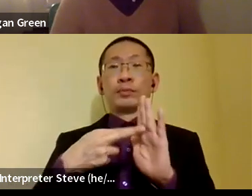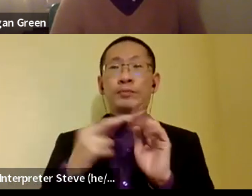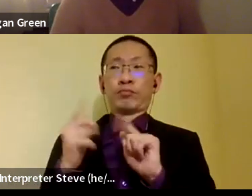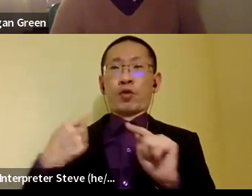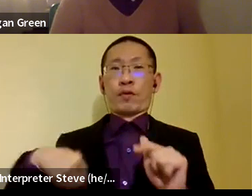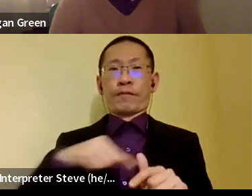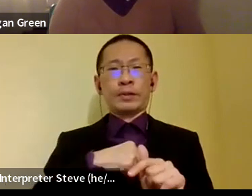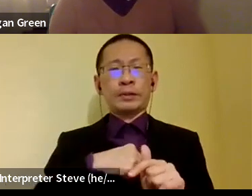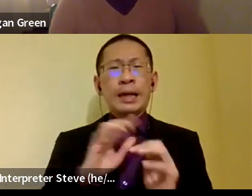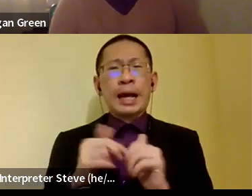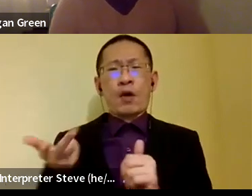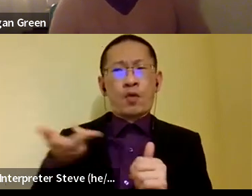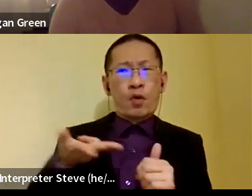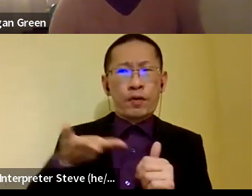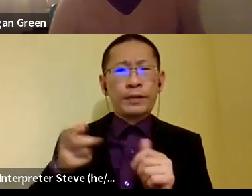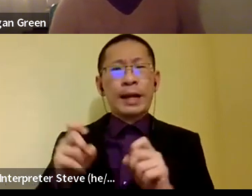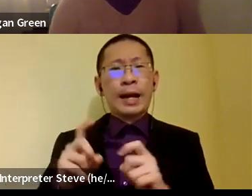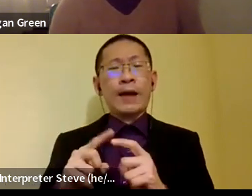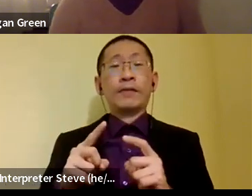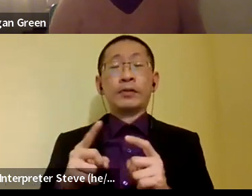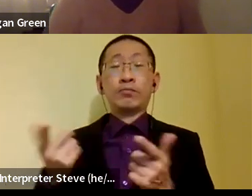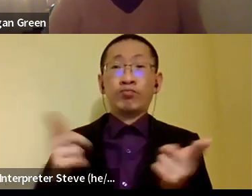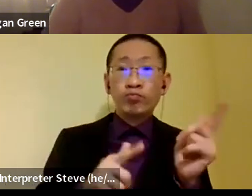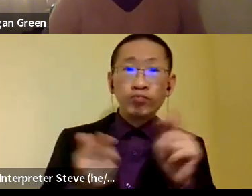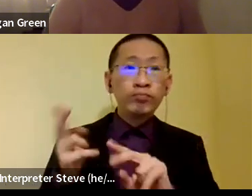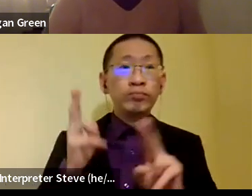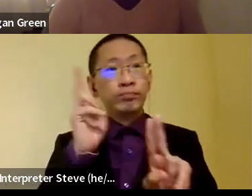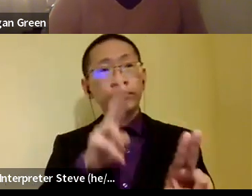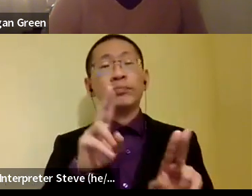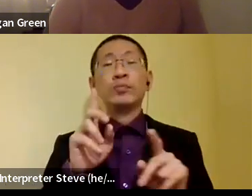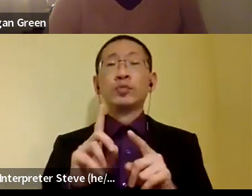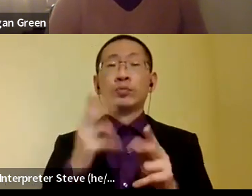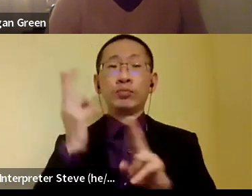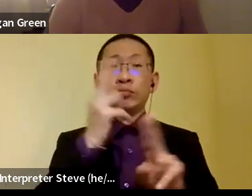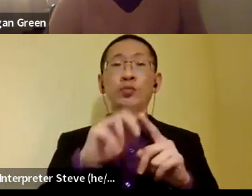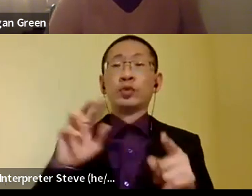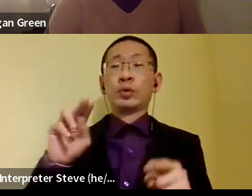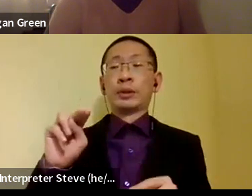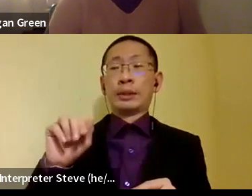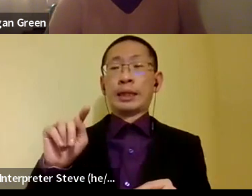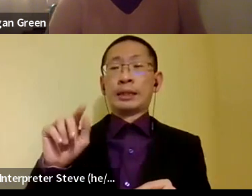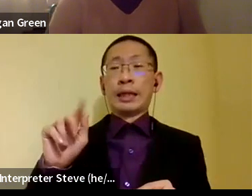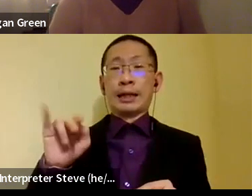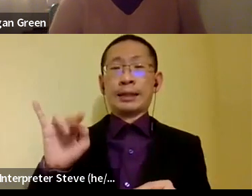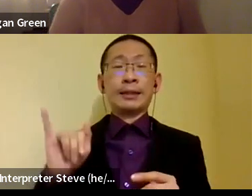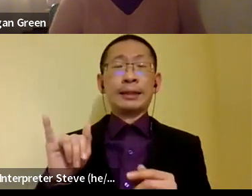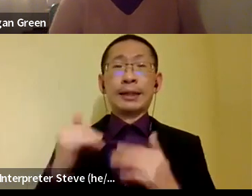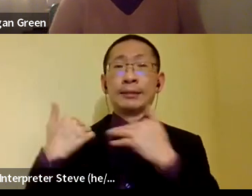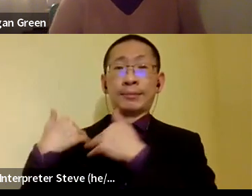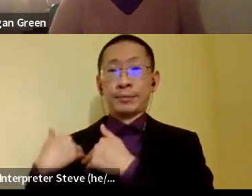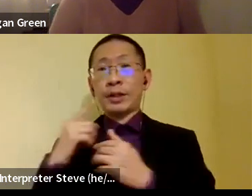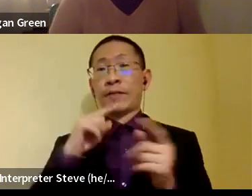what ways all three of us have to defer very publicly to Nataki, and that's like the burden of being a Black woman